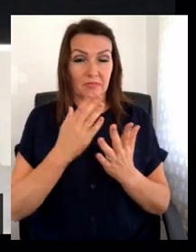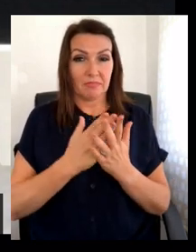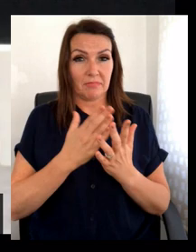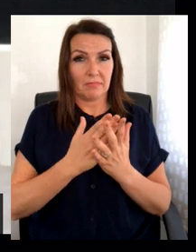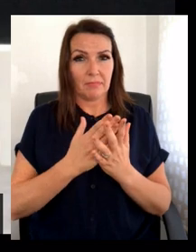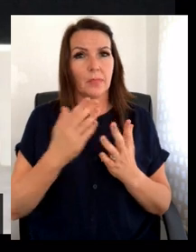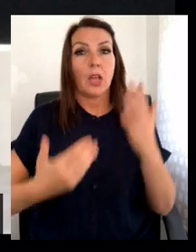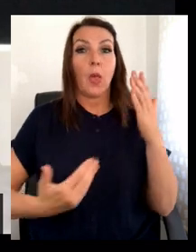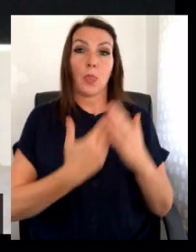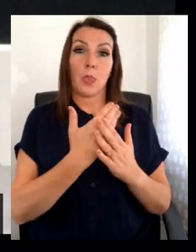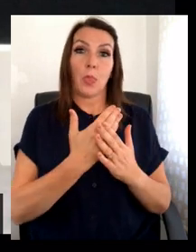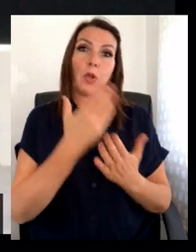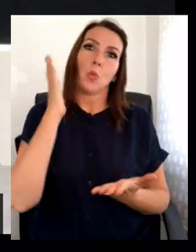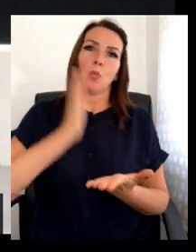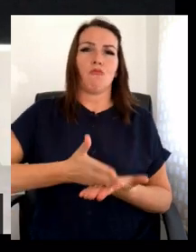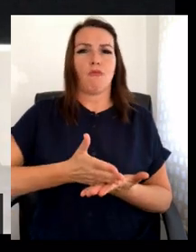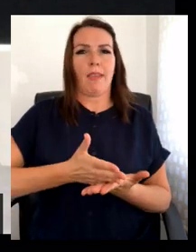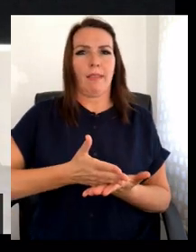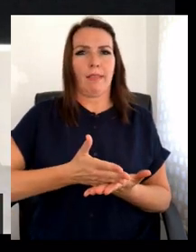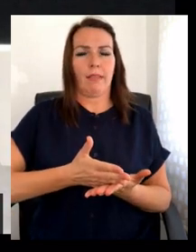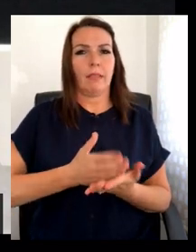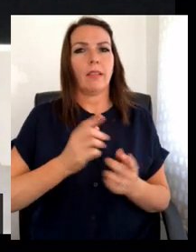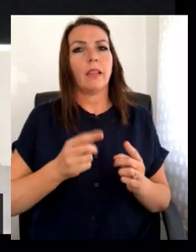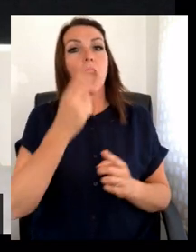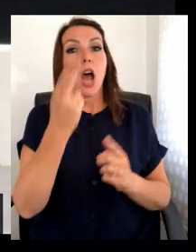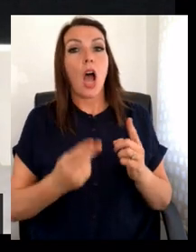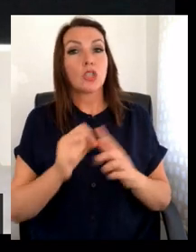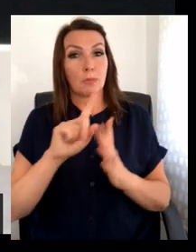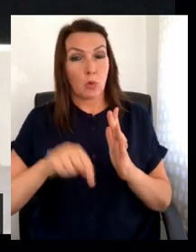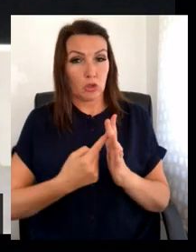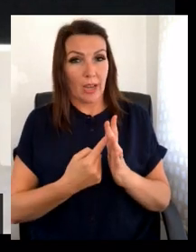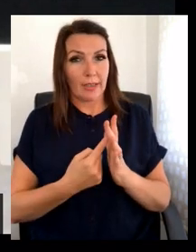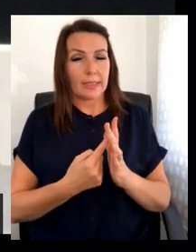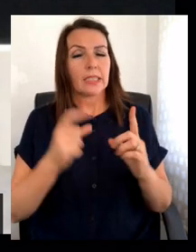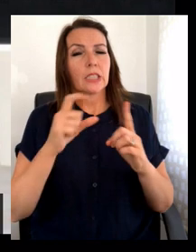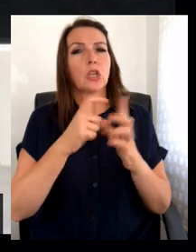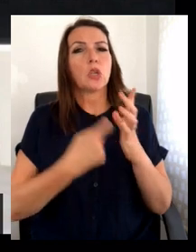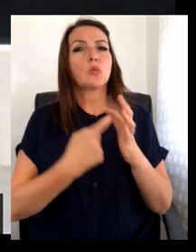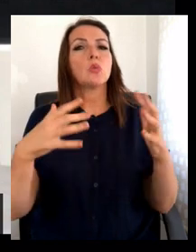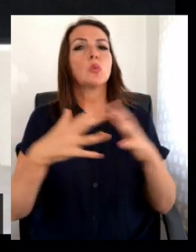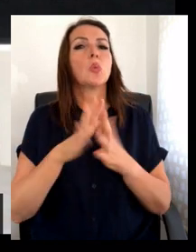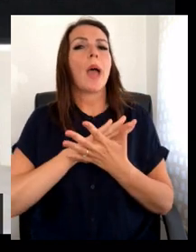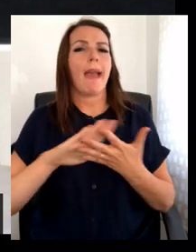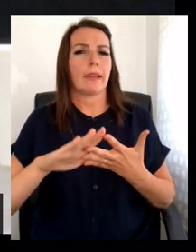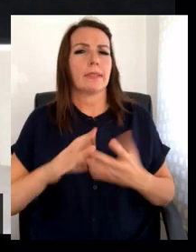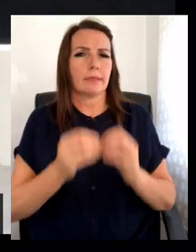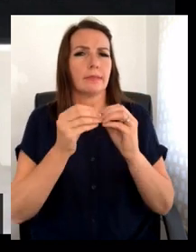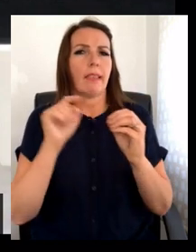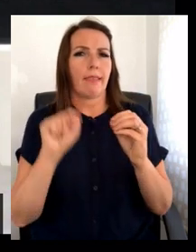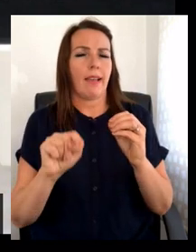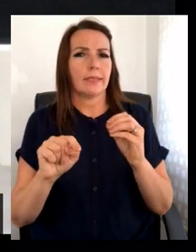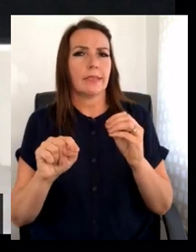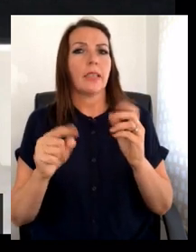Real, which is an art project curated by Drew Hemant, and it's going to be part of the Edinburgh International